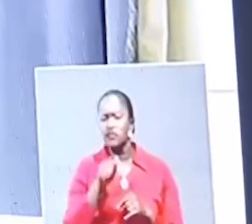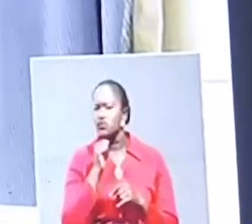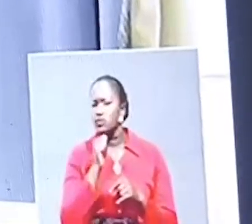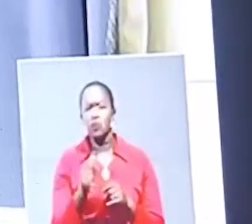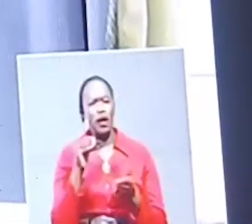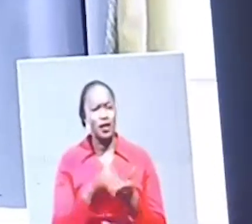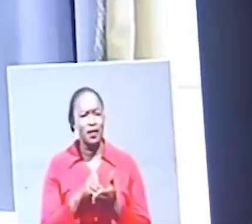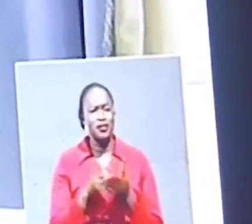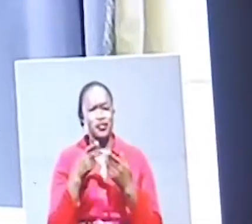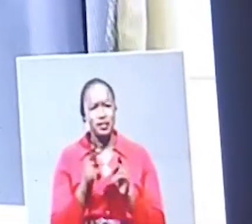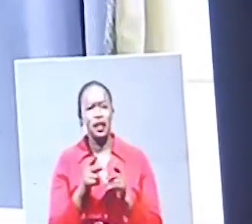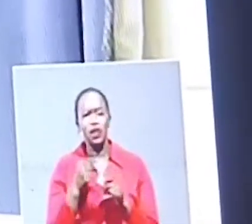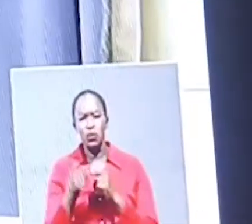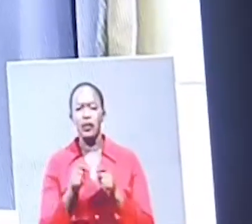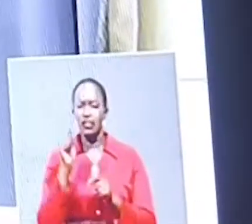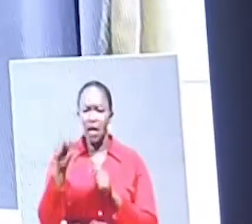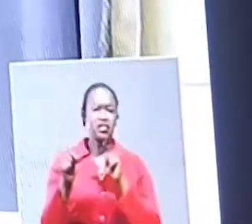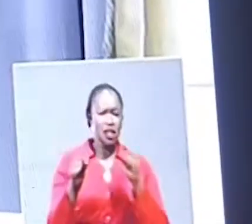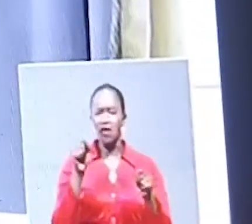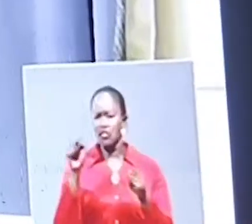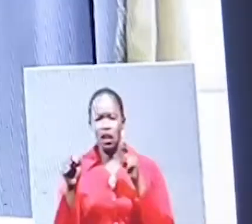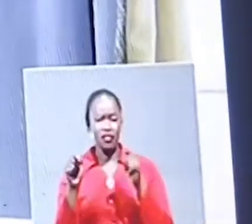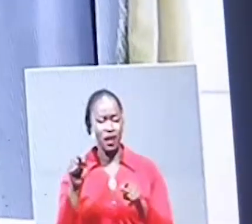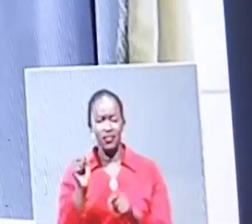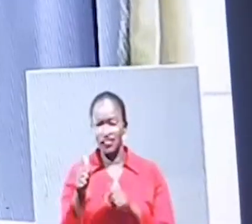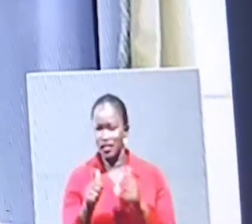not again now start provoking each other.